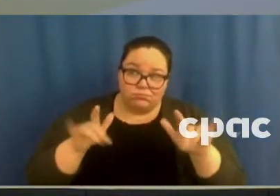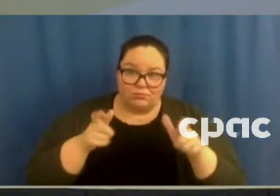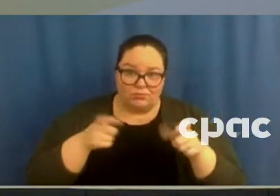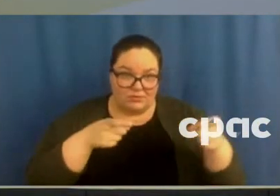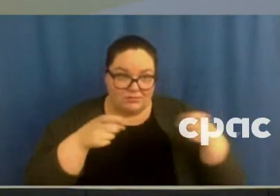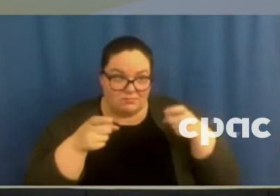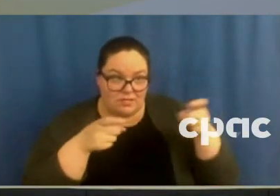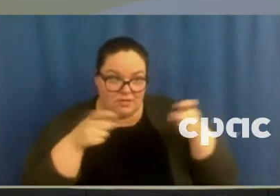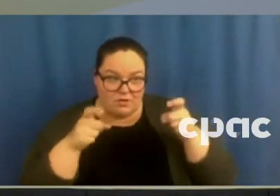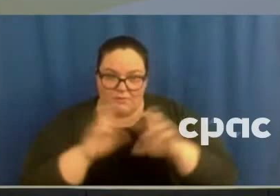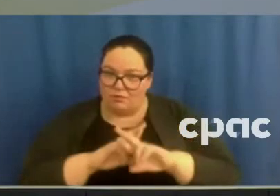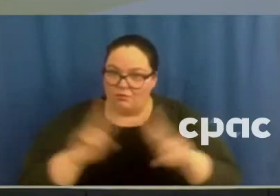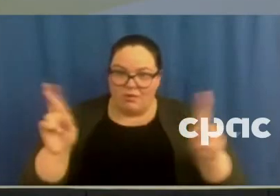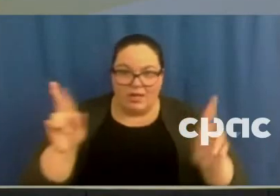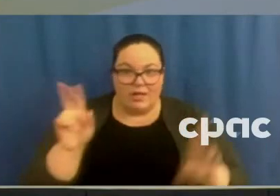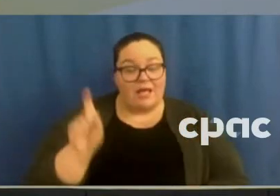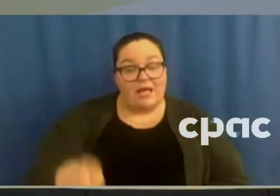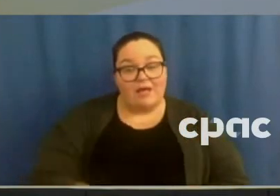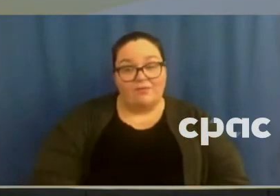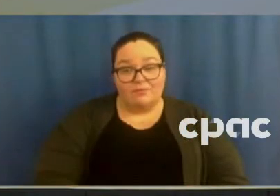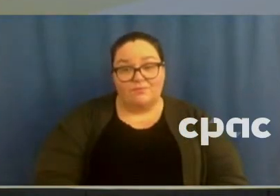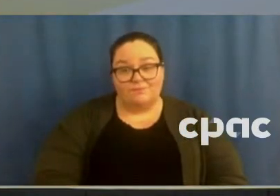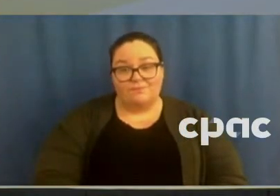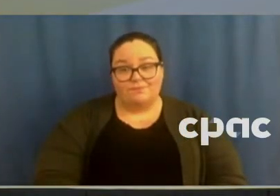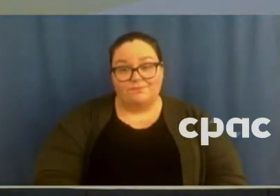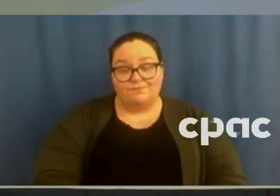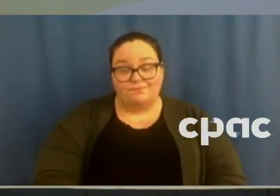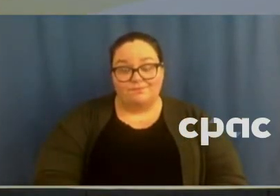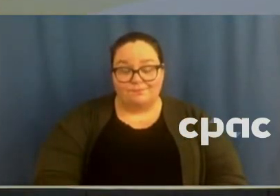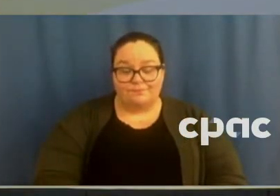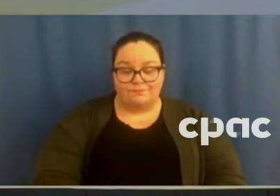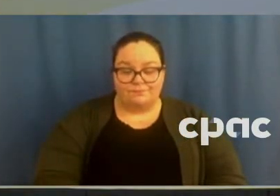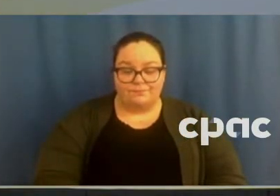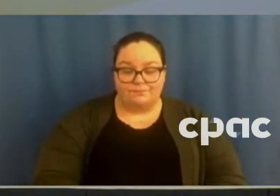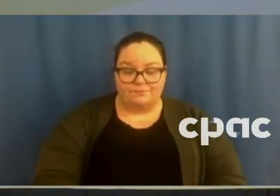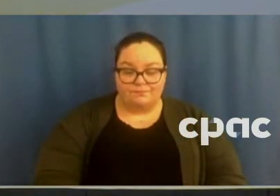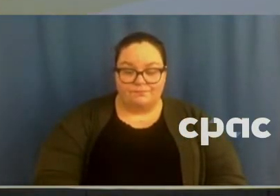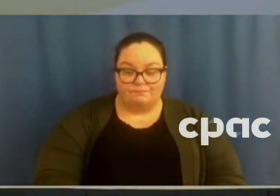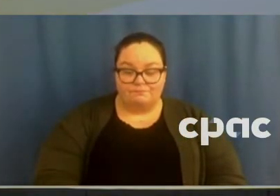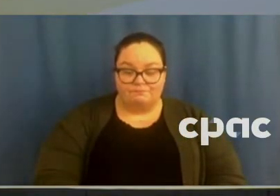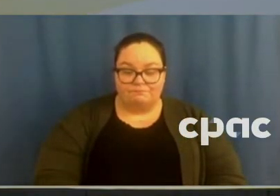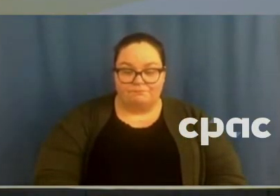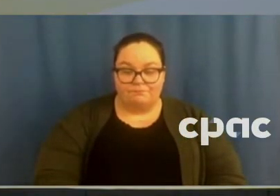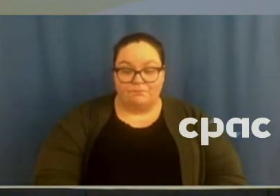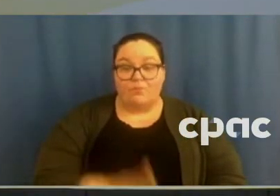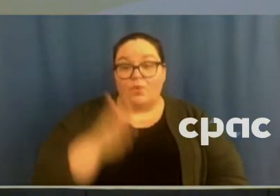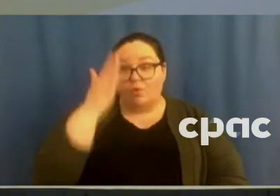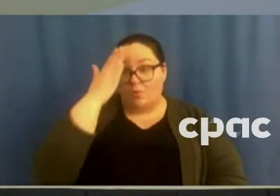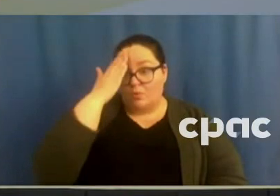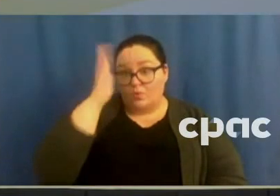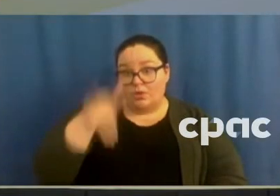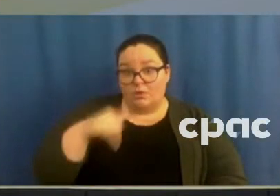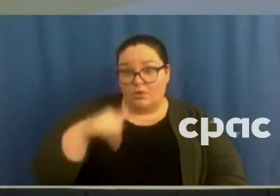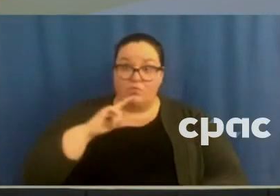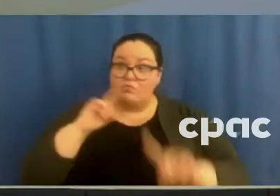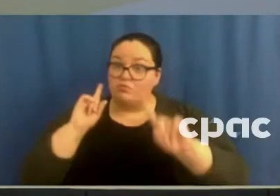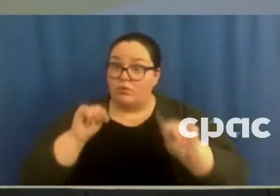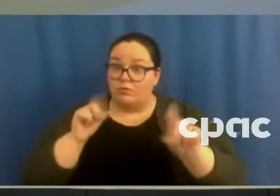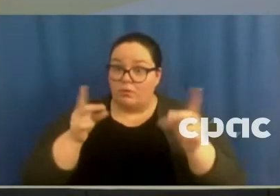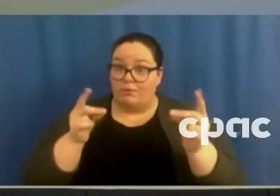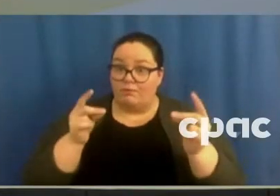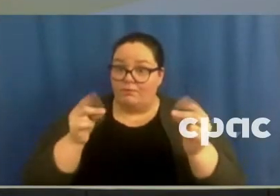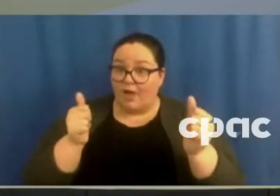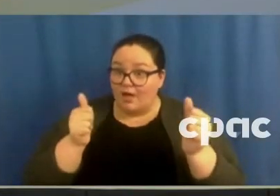of situation when it happens. And we know the quicker we react to